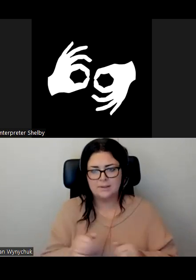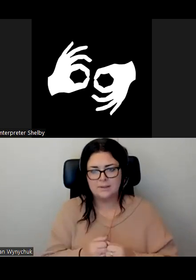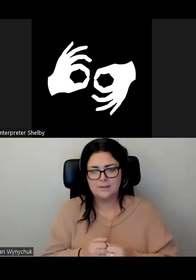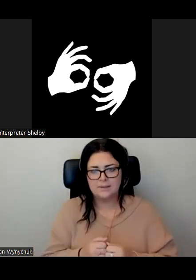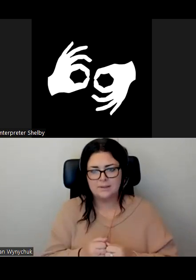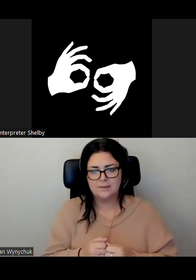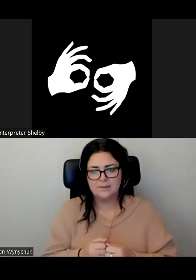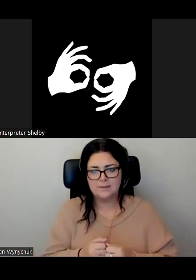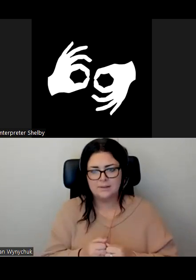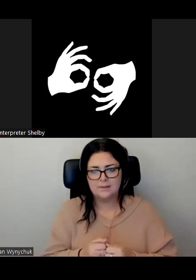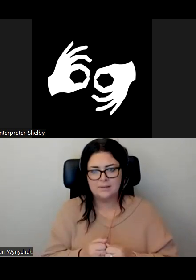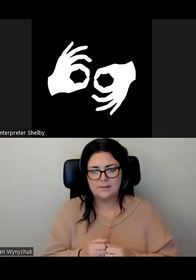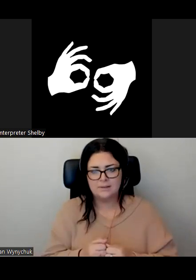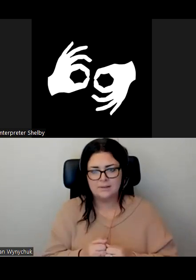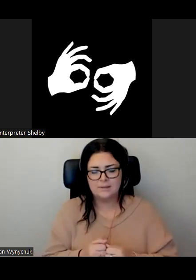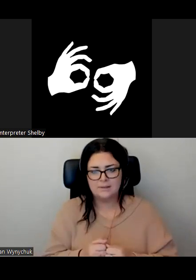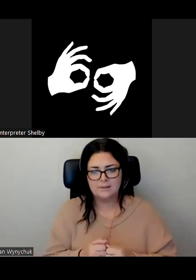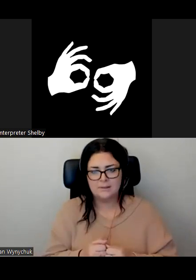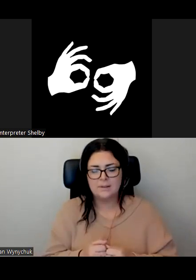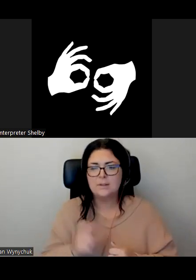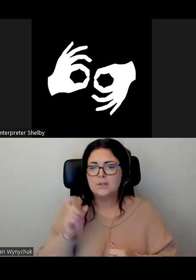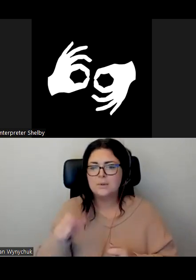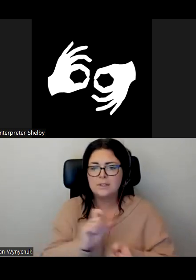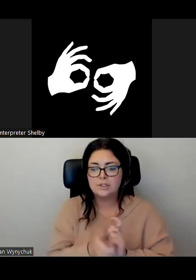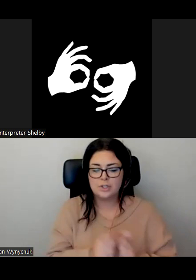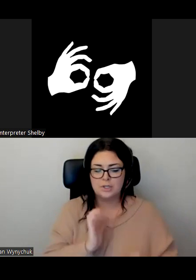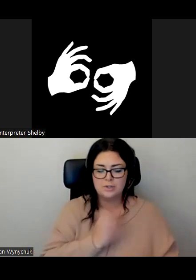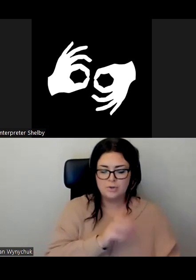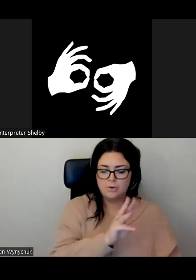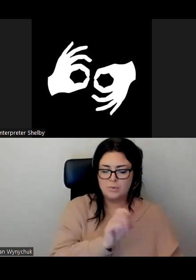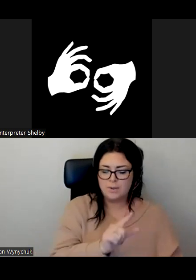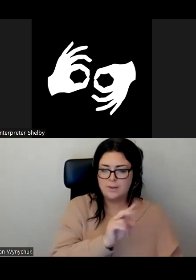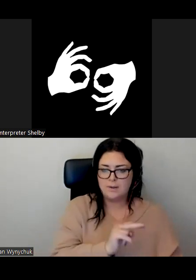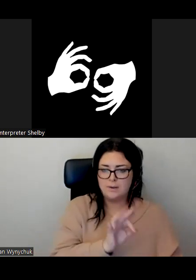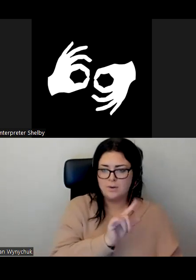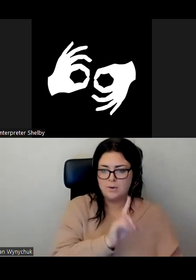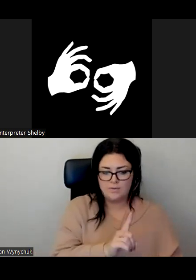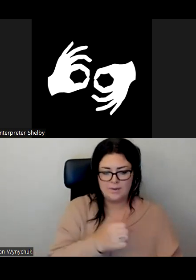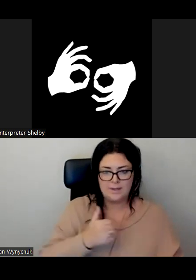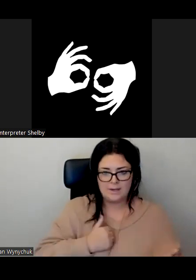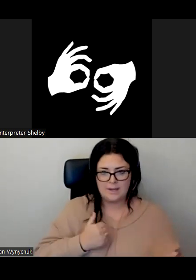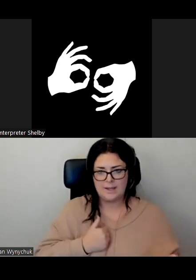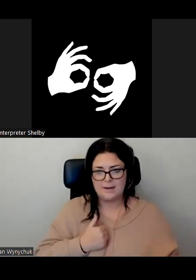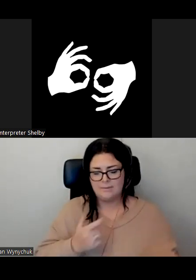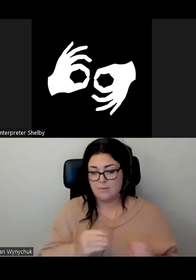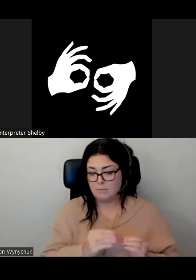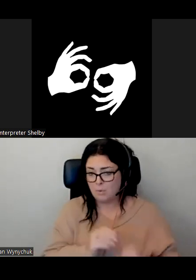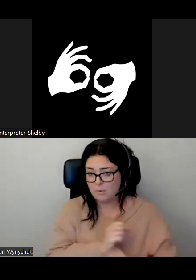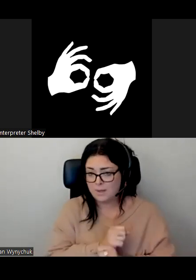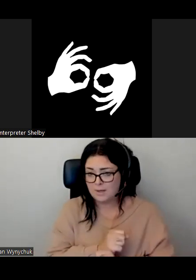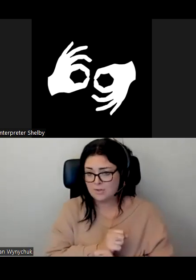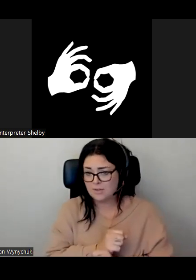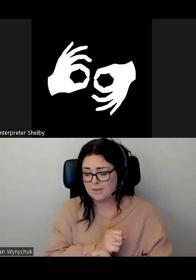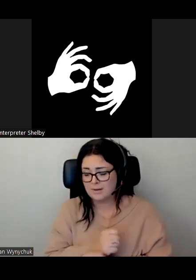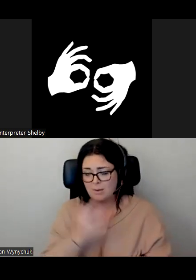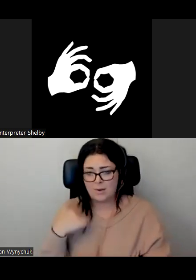make changes to our will in Newfoundland or in Canada for that level of protection? Is there